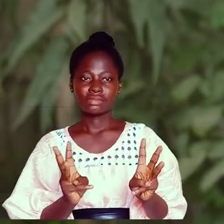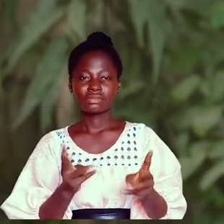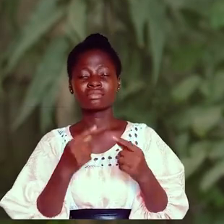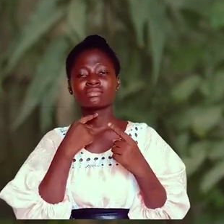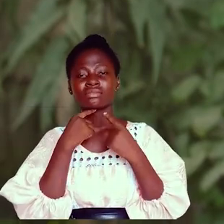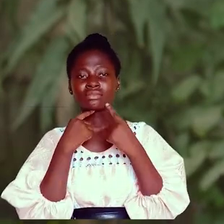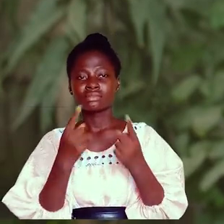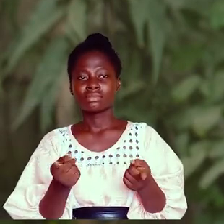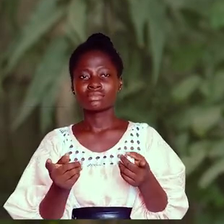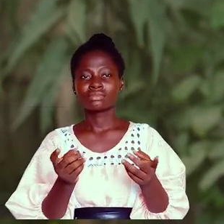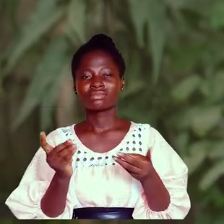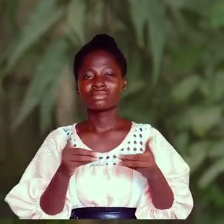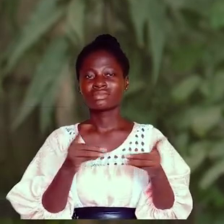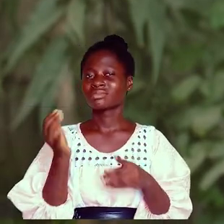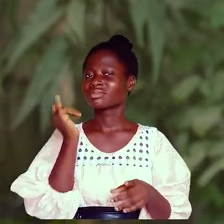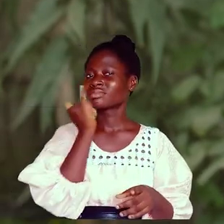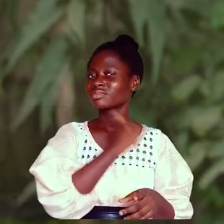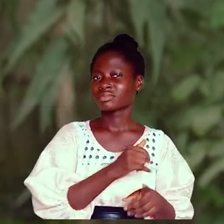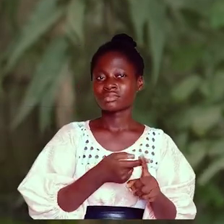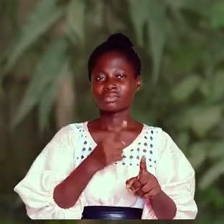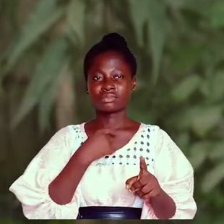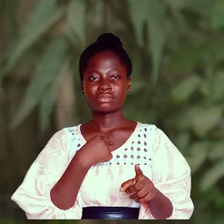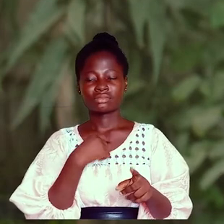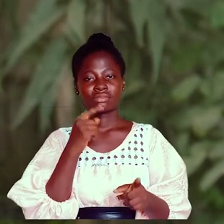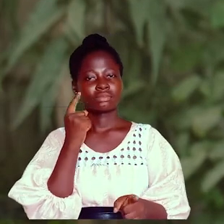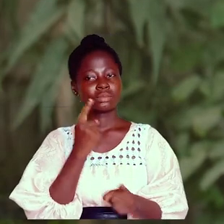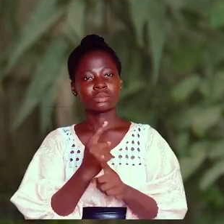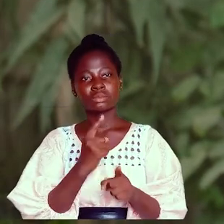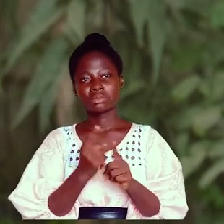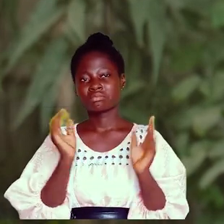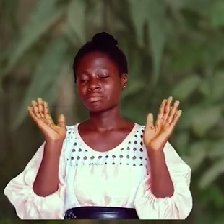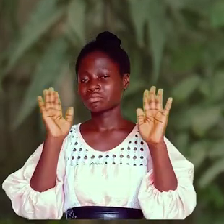them what they were doing was wrong and they would hear from me. But I just